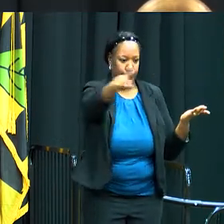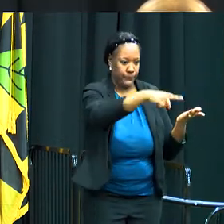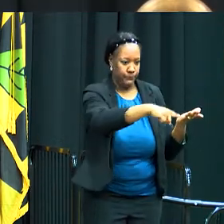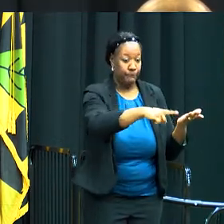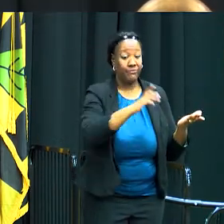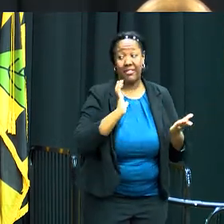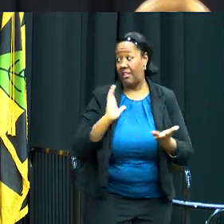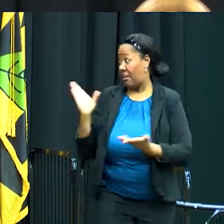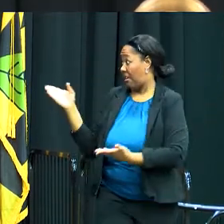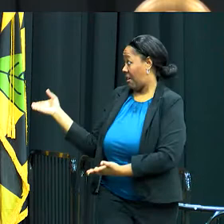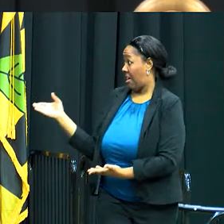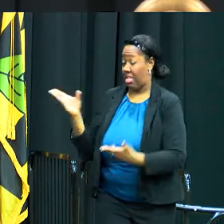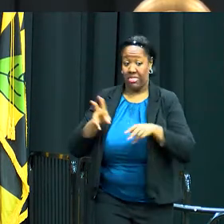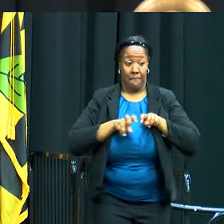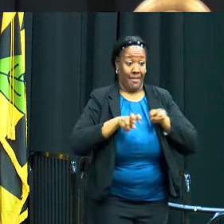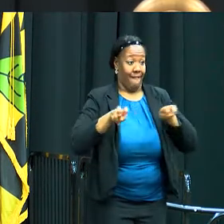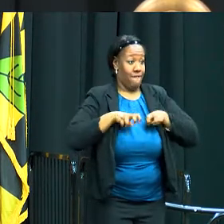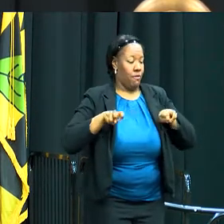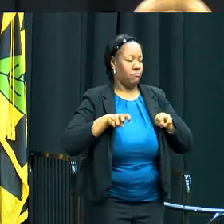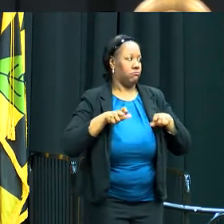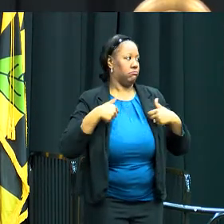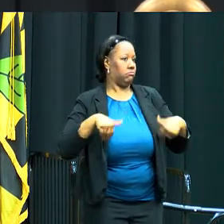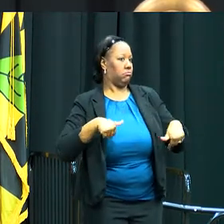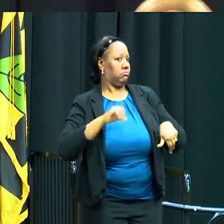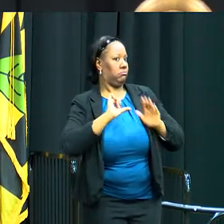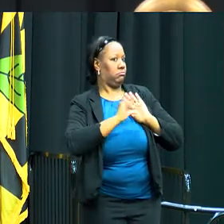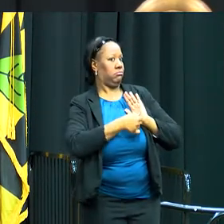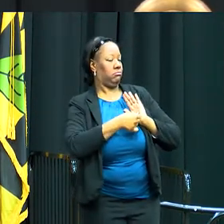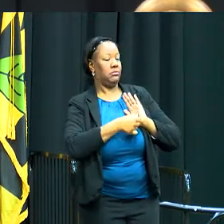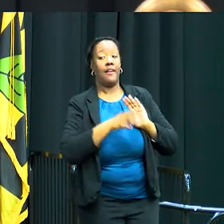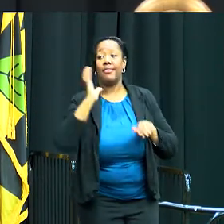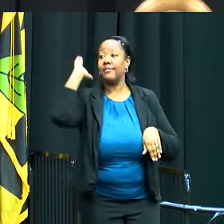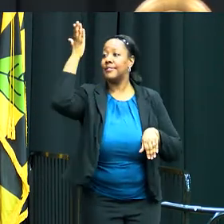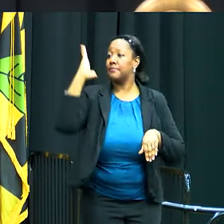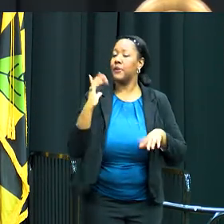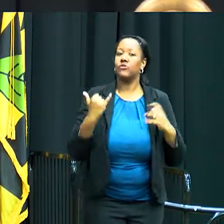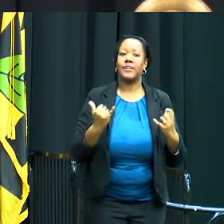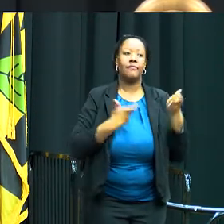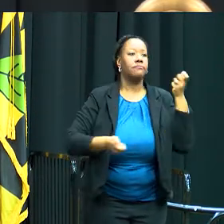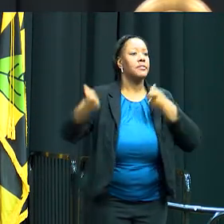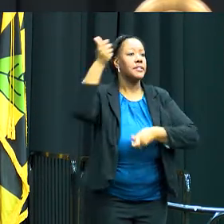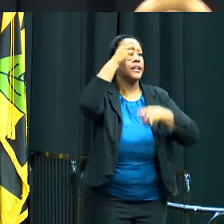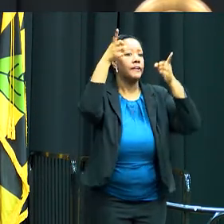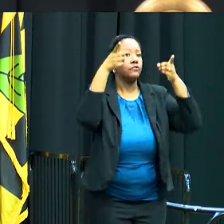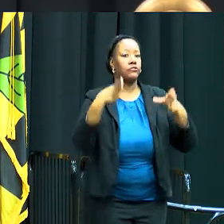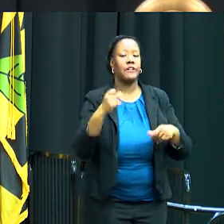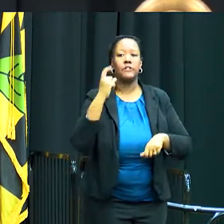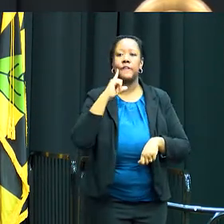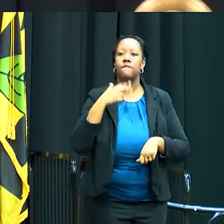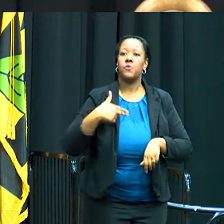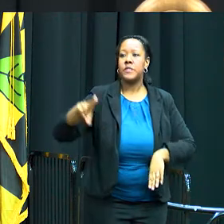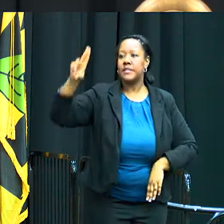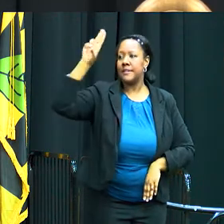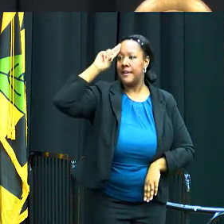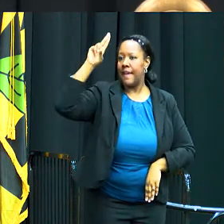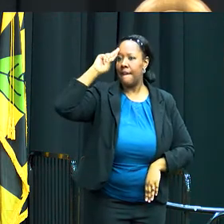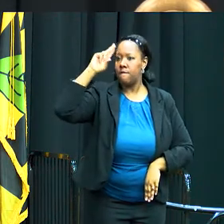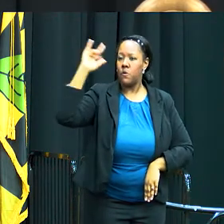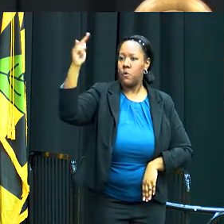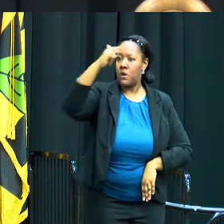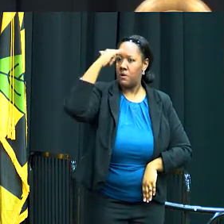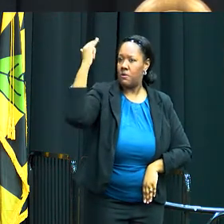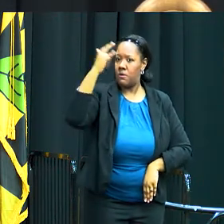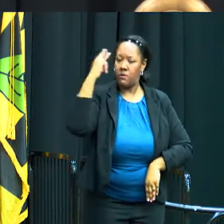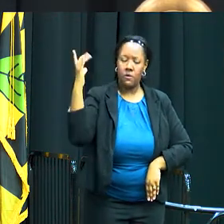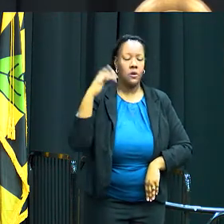also pretty wonderful. They include our speaker today, the Executive Director of the Naval Air Warfare Center